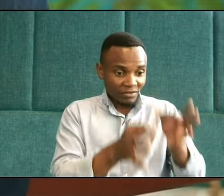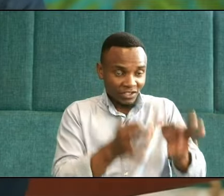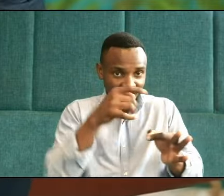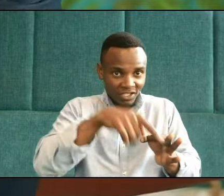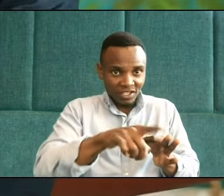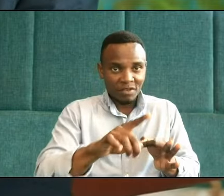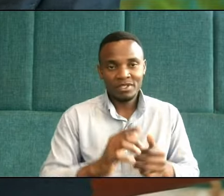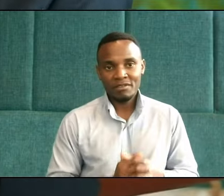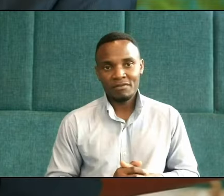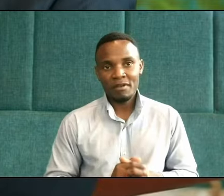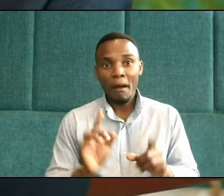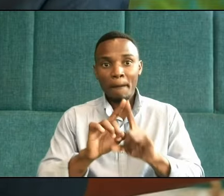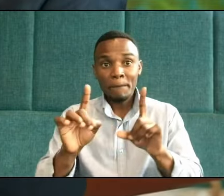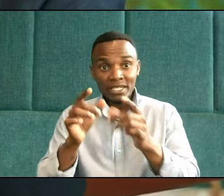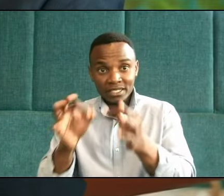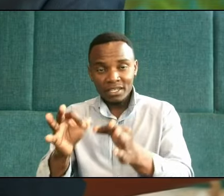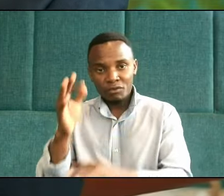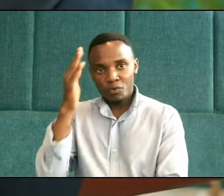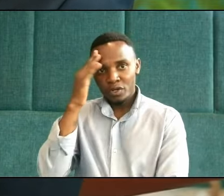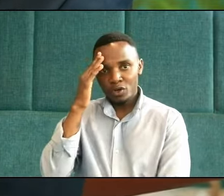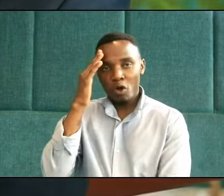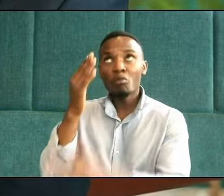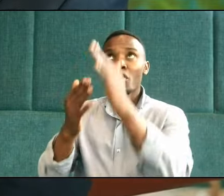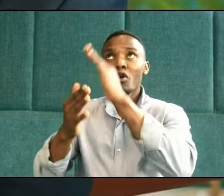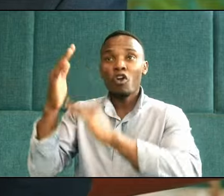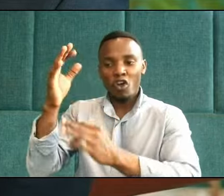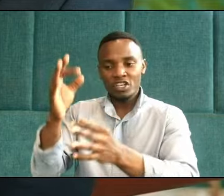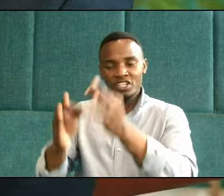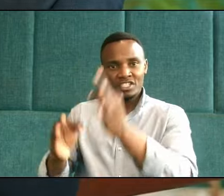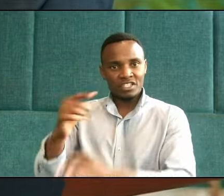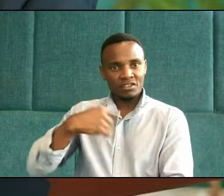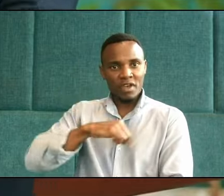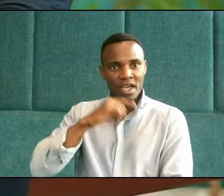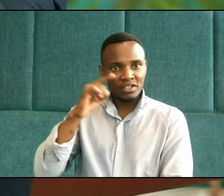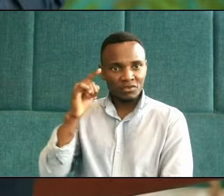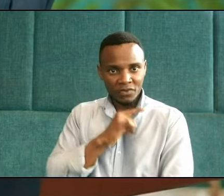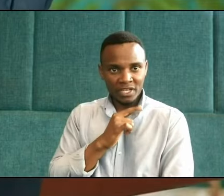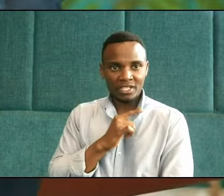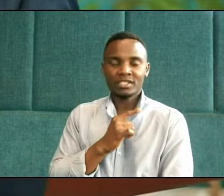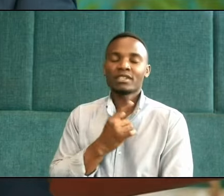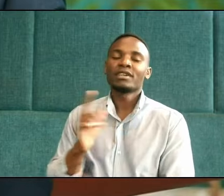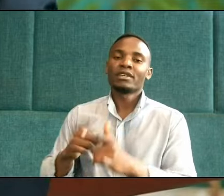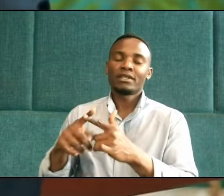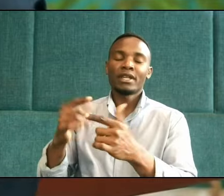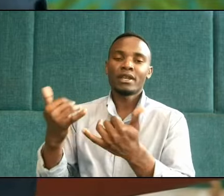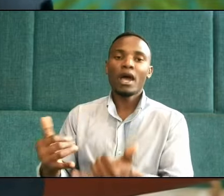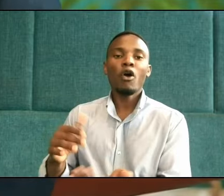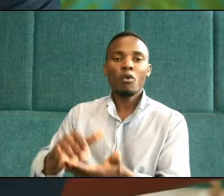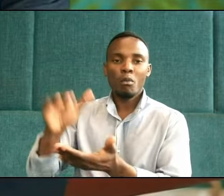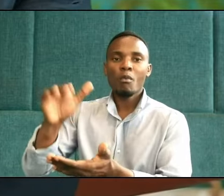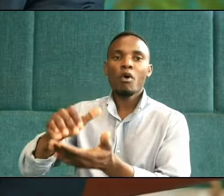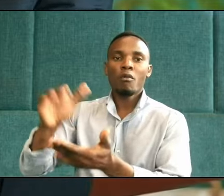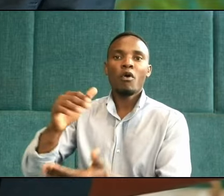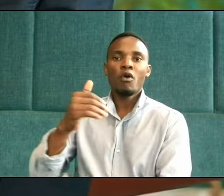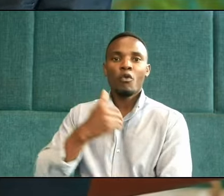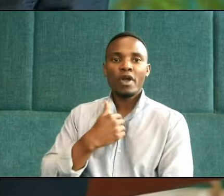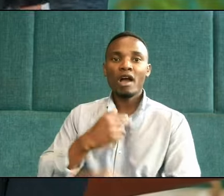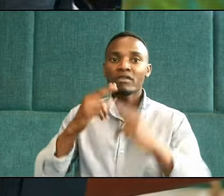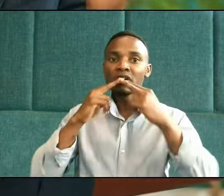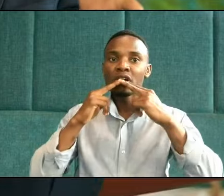when we know we have been justified, we have been reconciled, now much more then we have